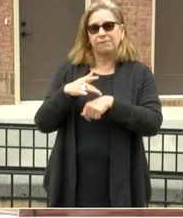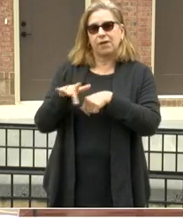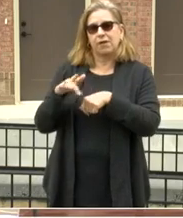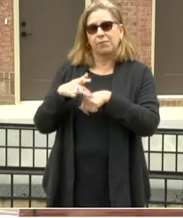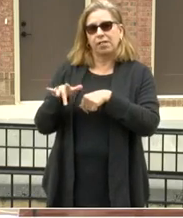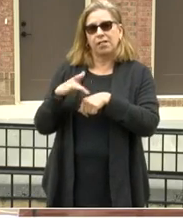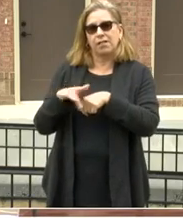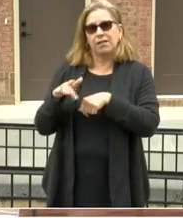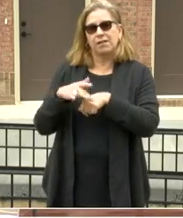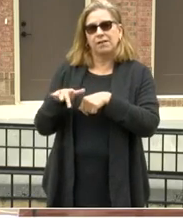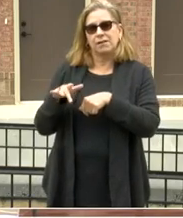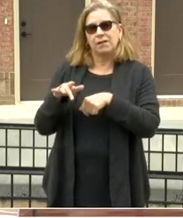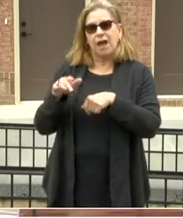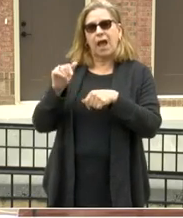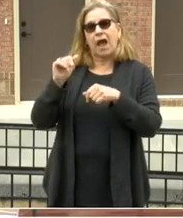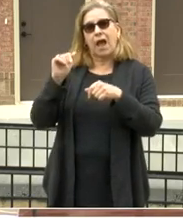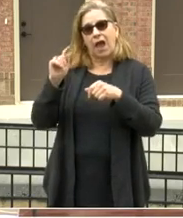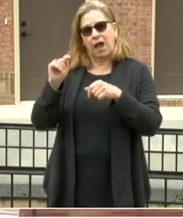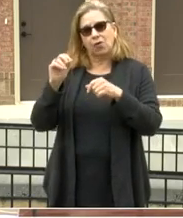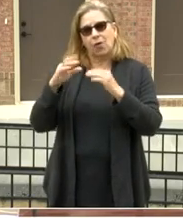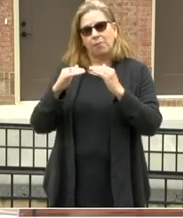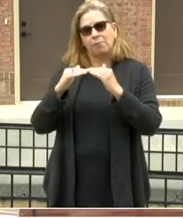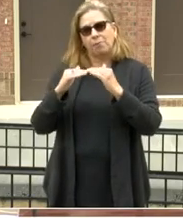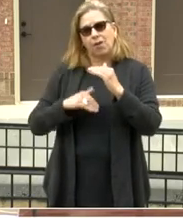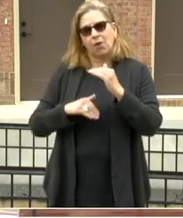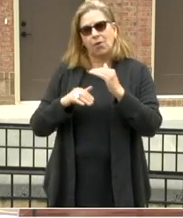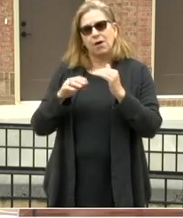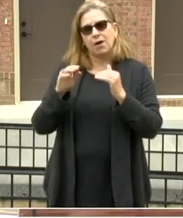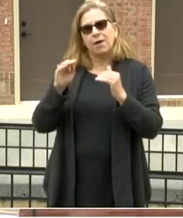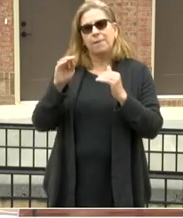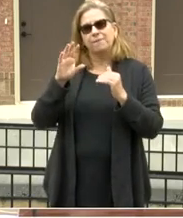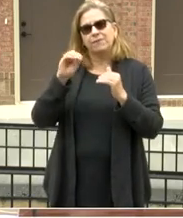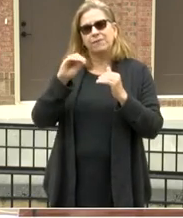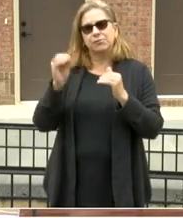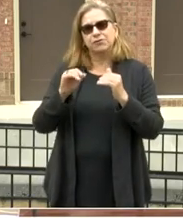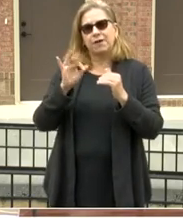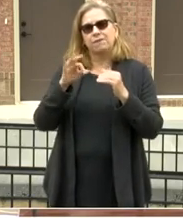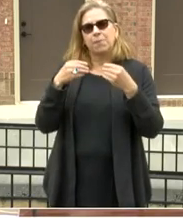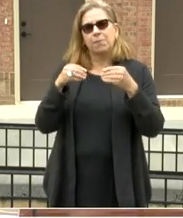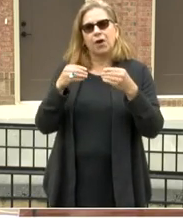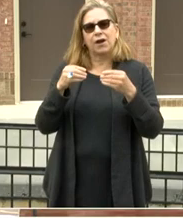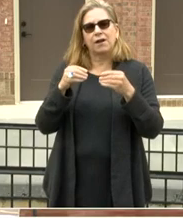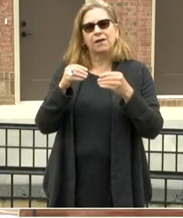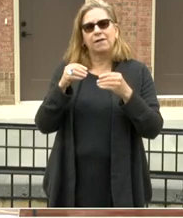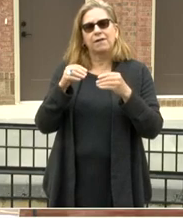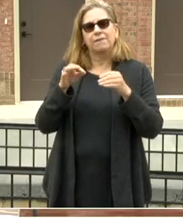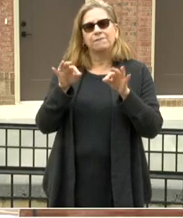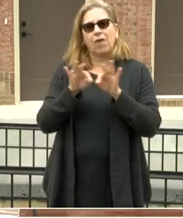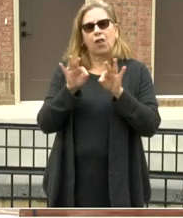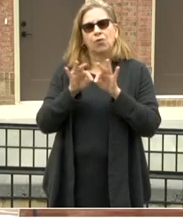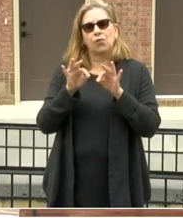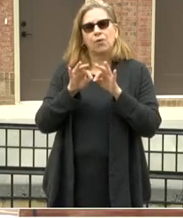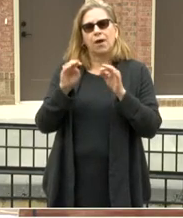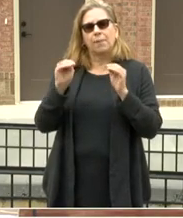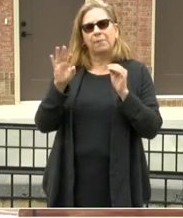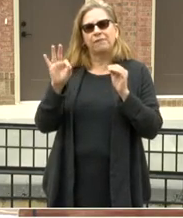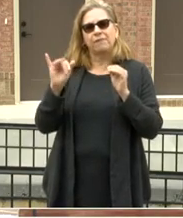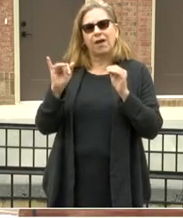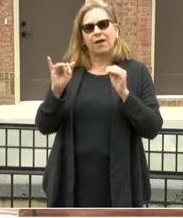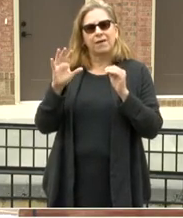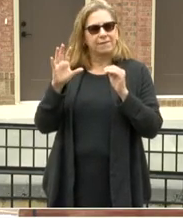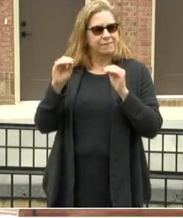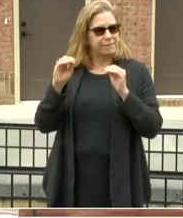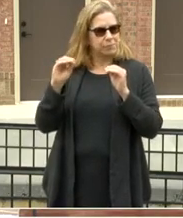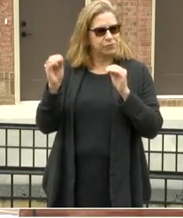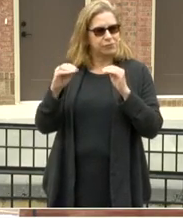below 50% MFI, and 13% are available, 50% MFI, and 13 are available